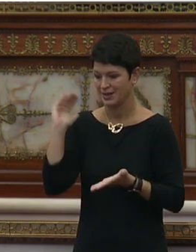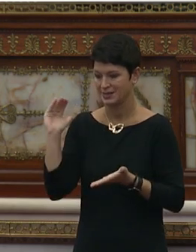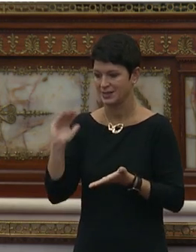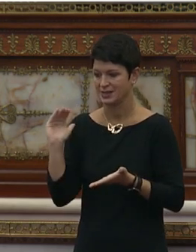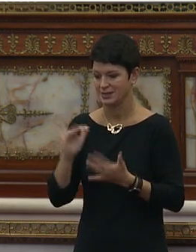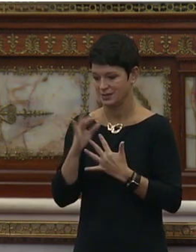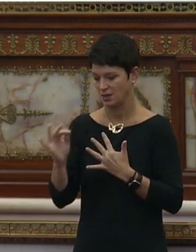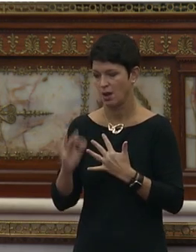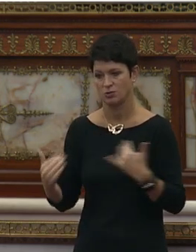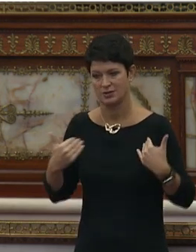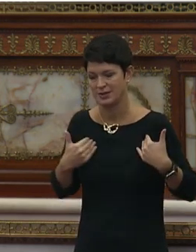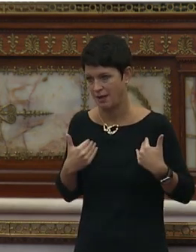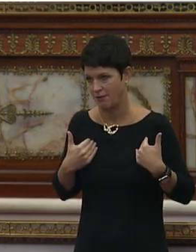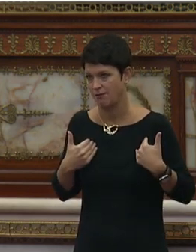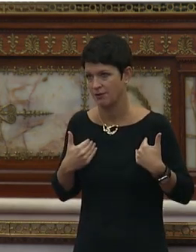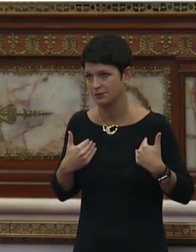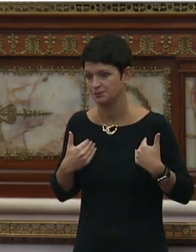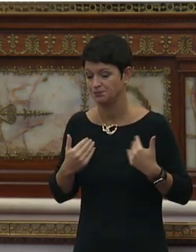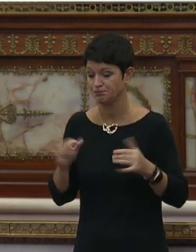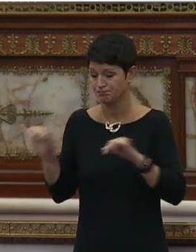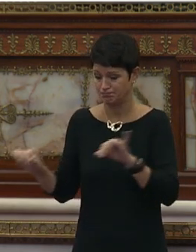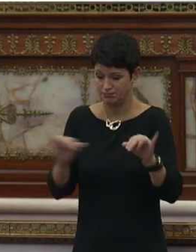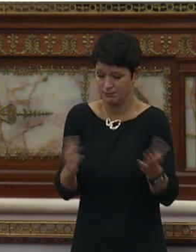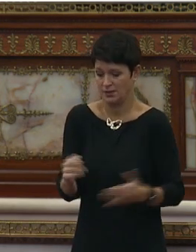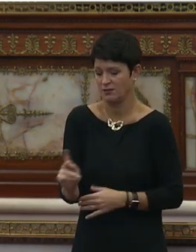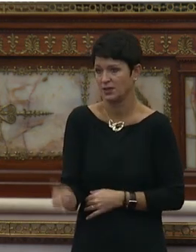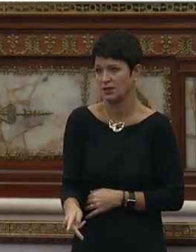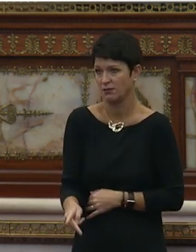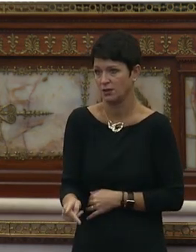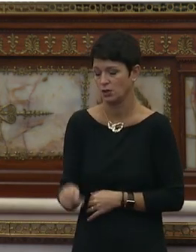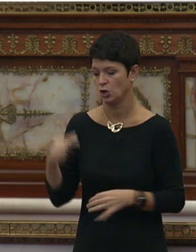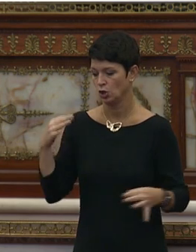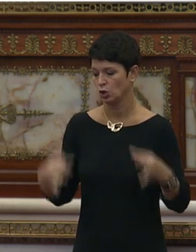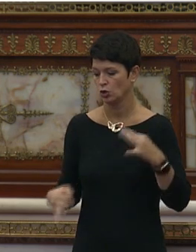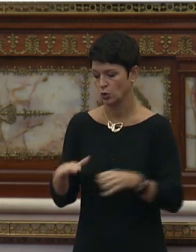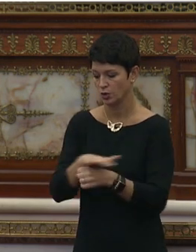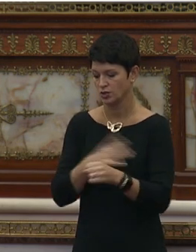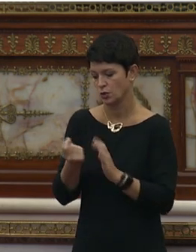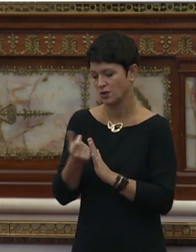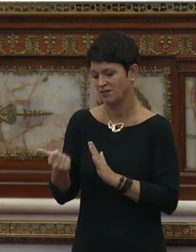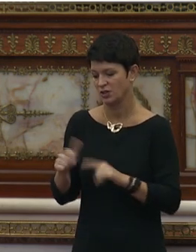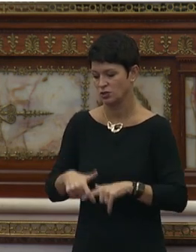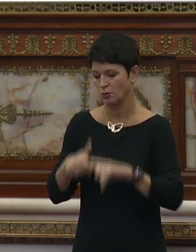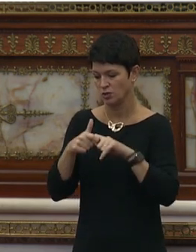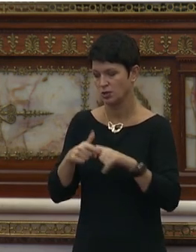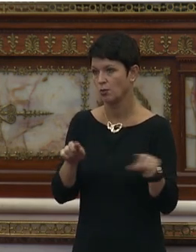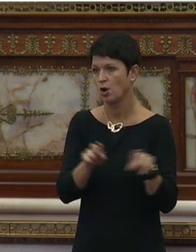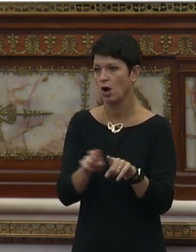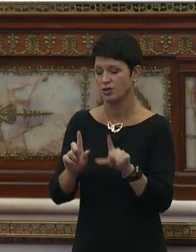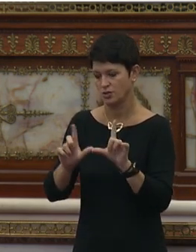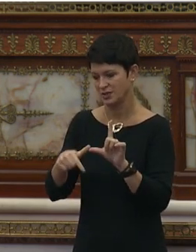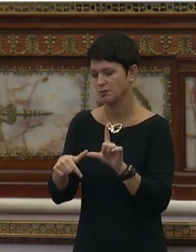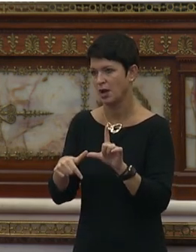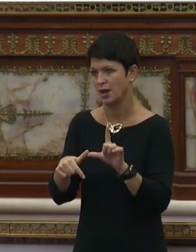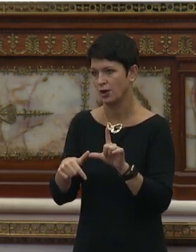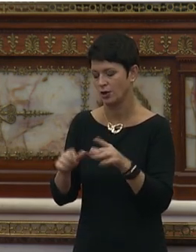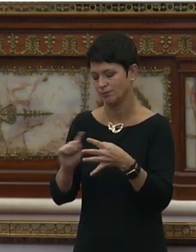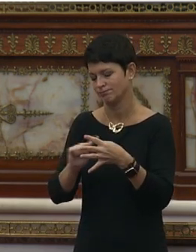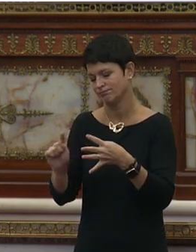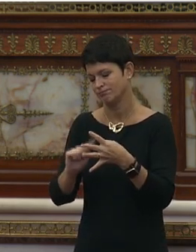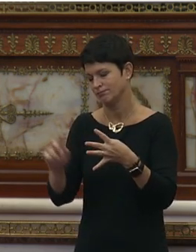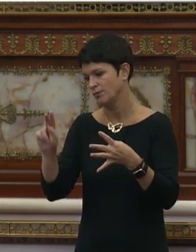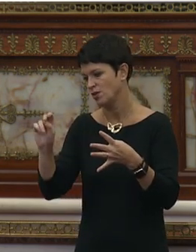fewer. Similarly, here in Philadelphia, the court's local eviction moratorium will also expire early